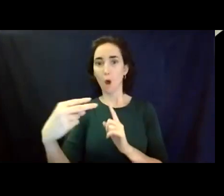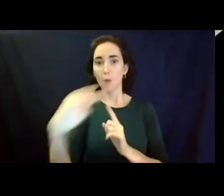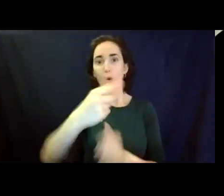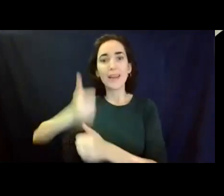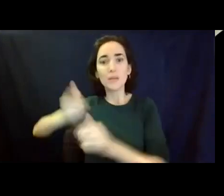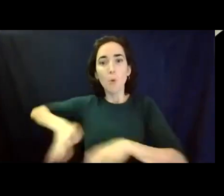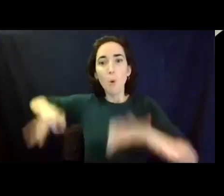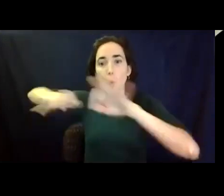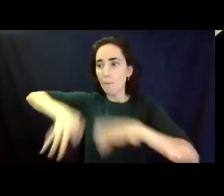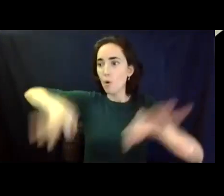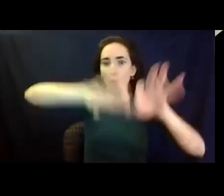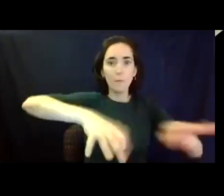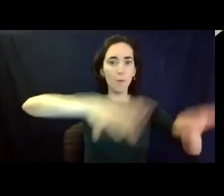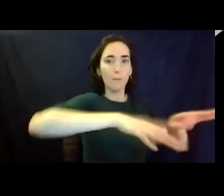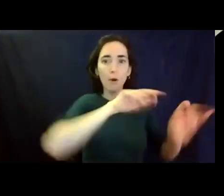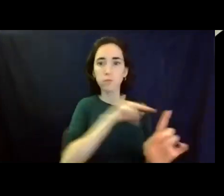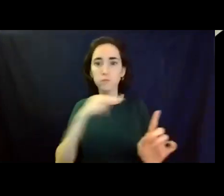picture.